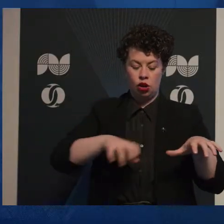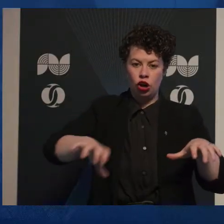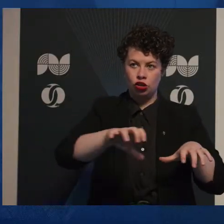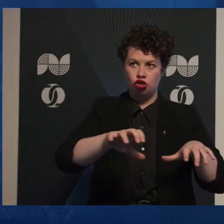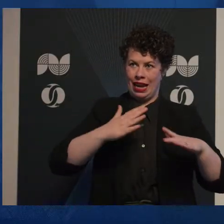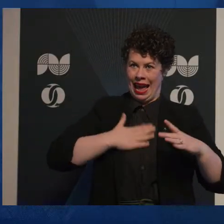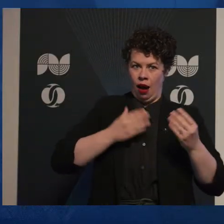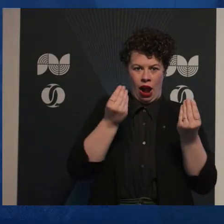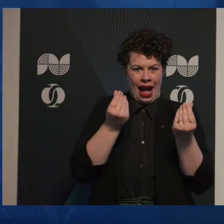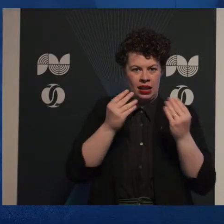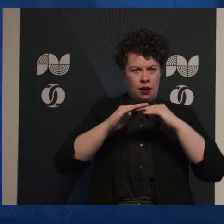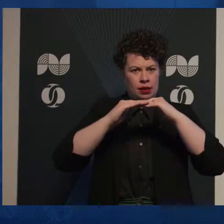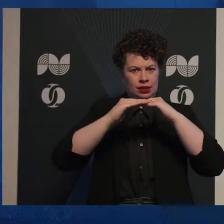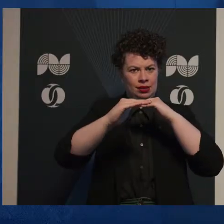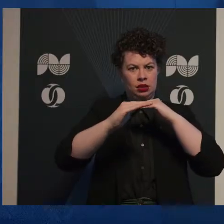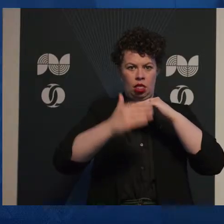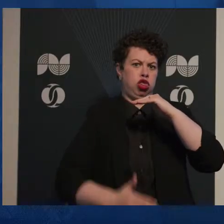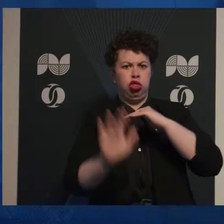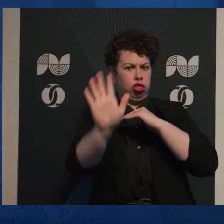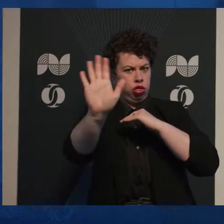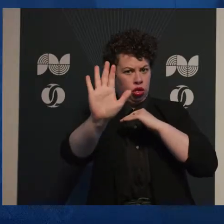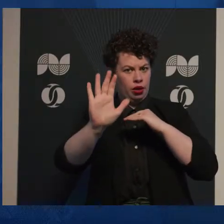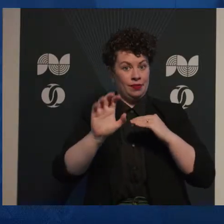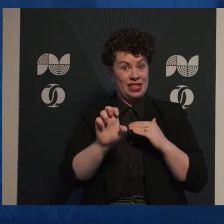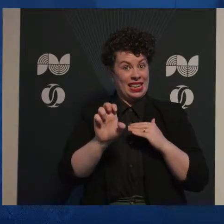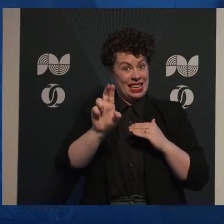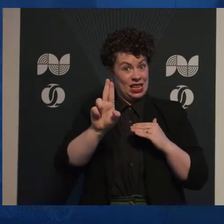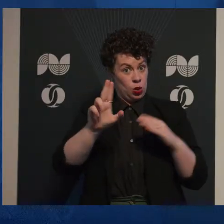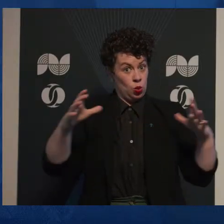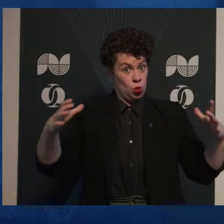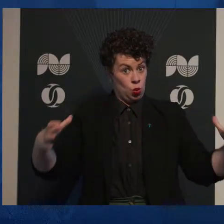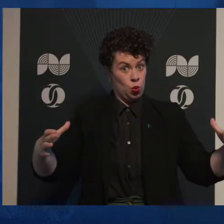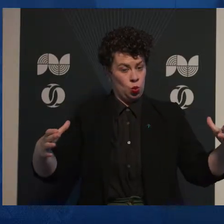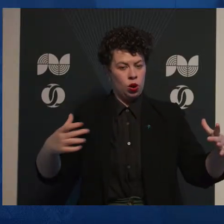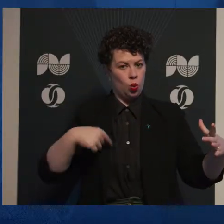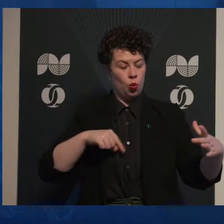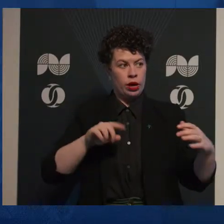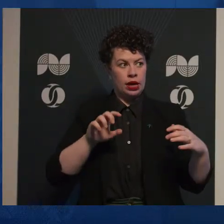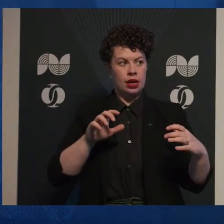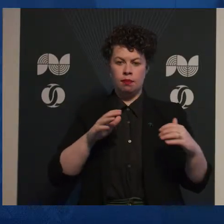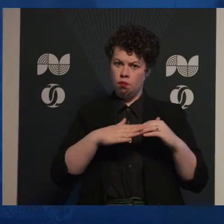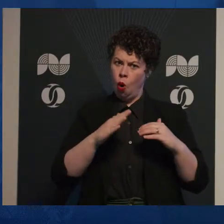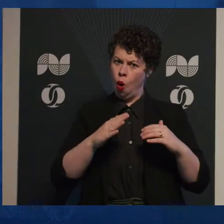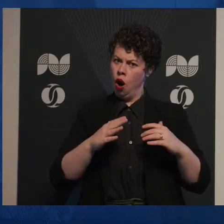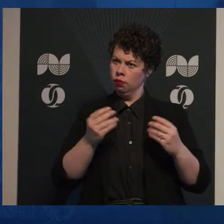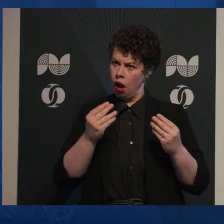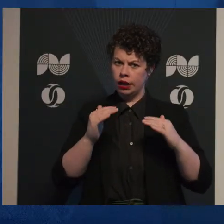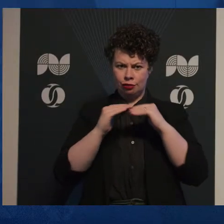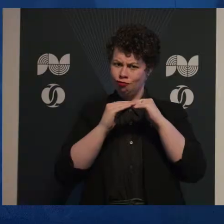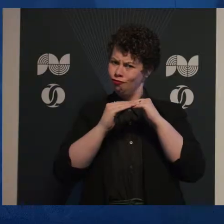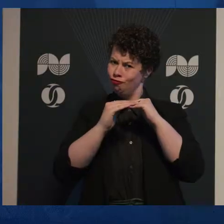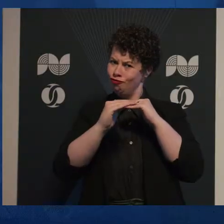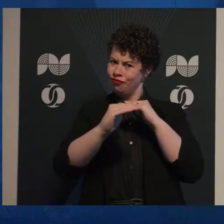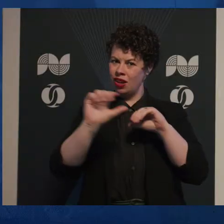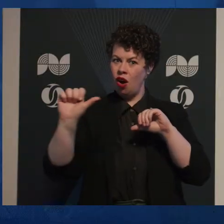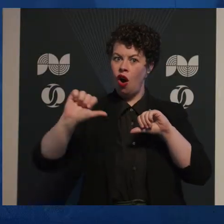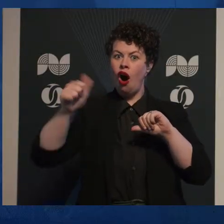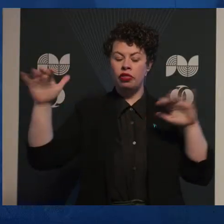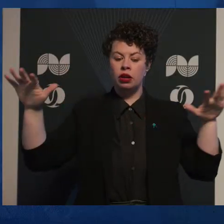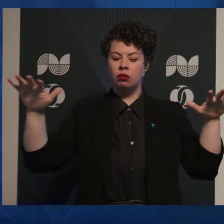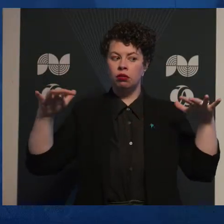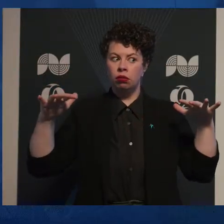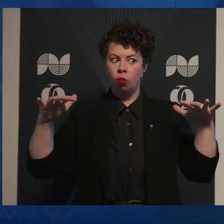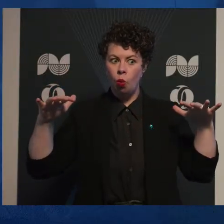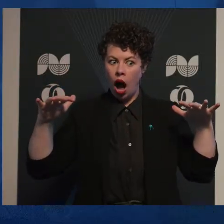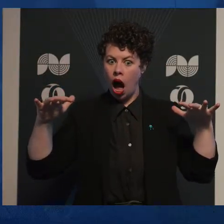security, and where the European Union is now beginning to play more of a role. So we're looking at, for example, working